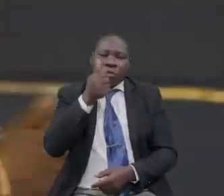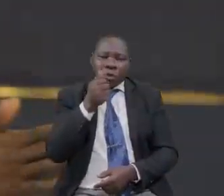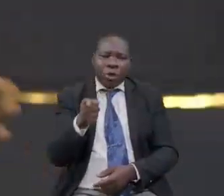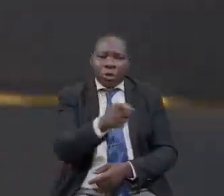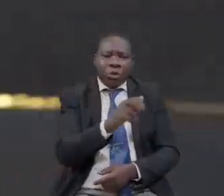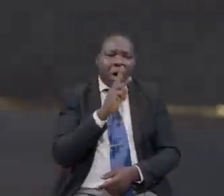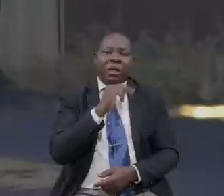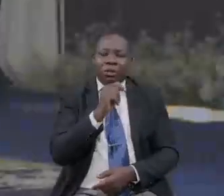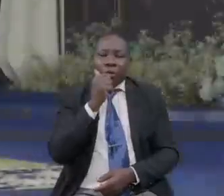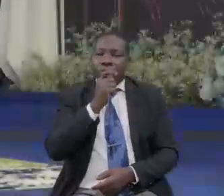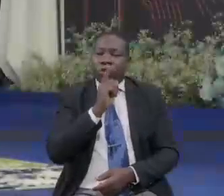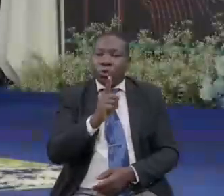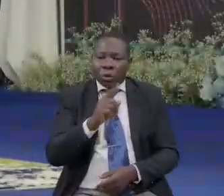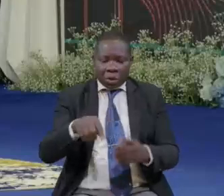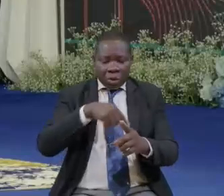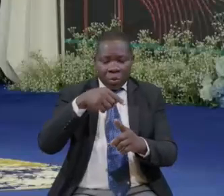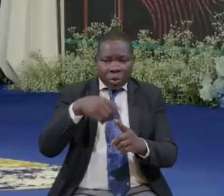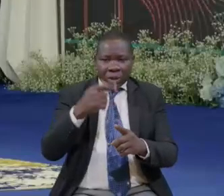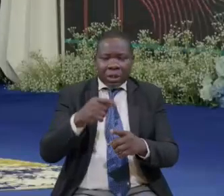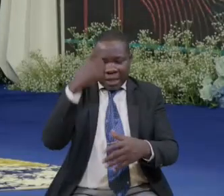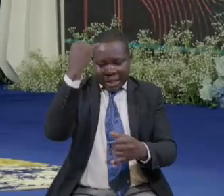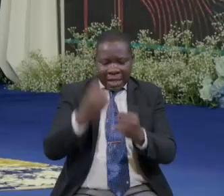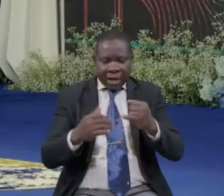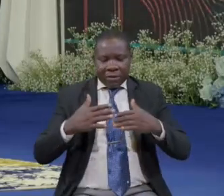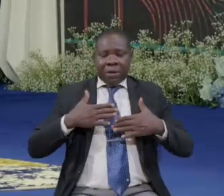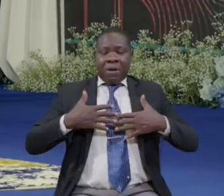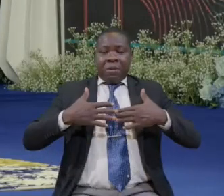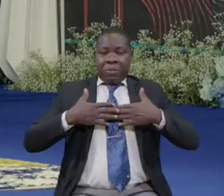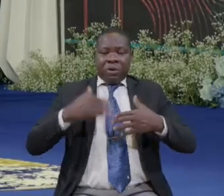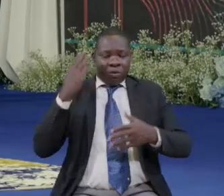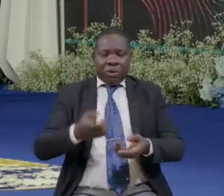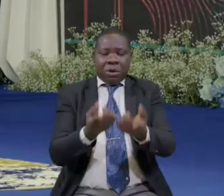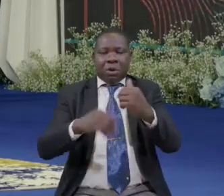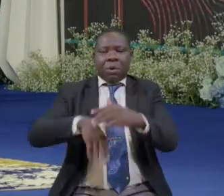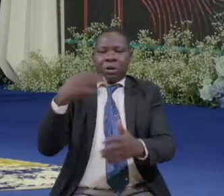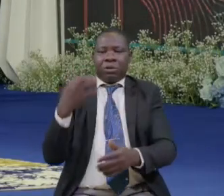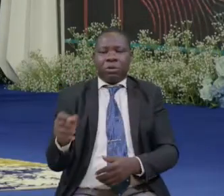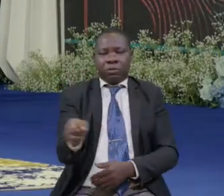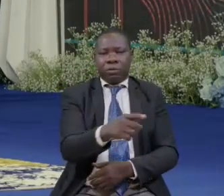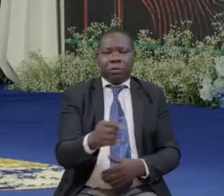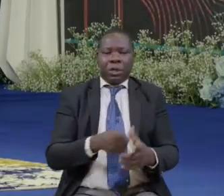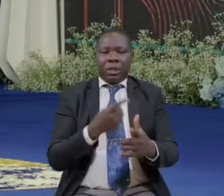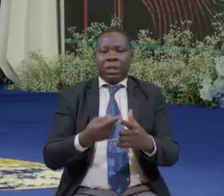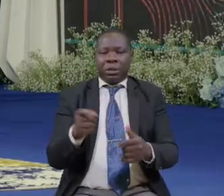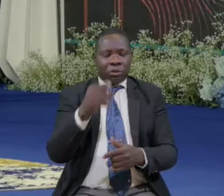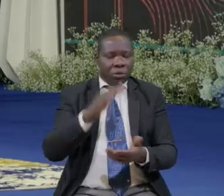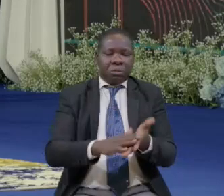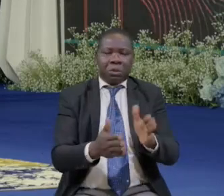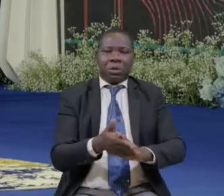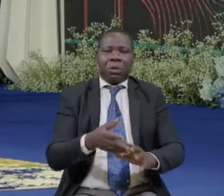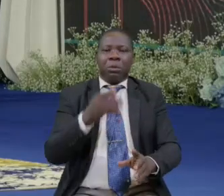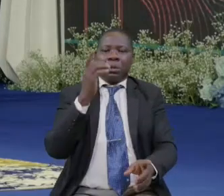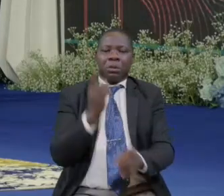the last breath will get out of you, and then you become just body without